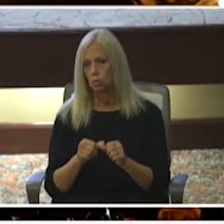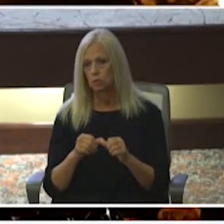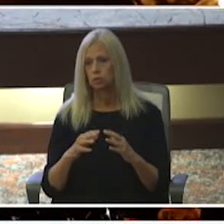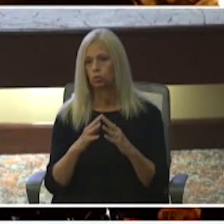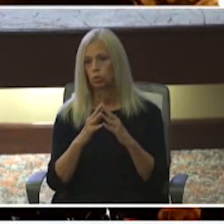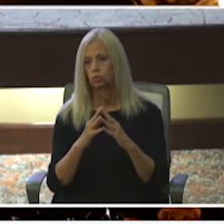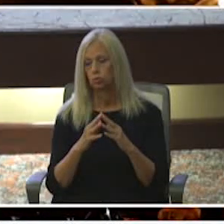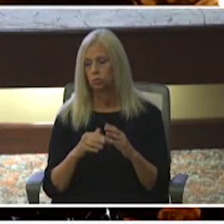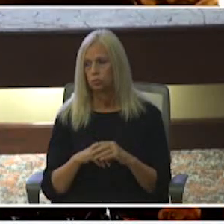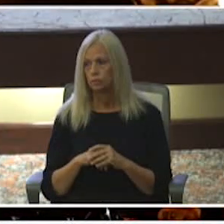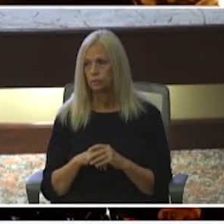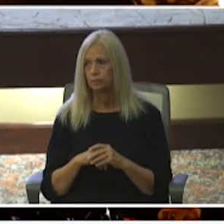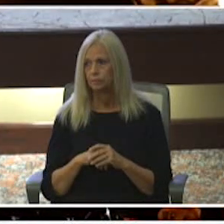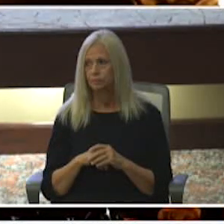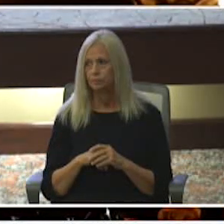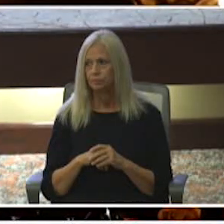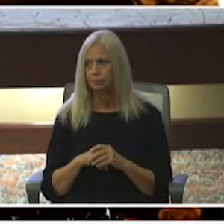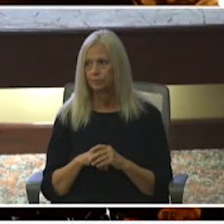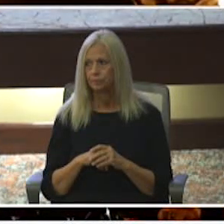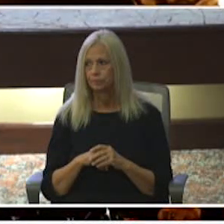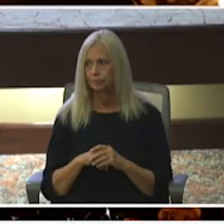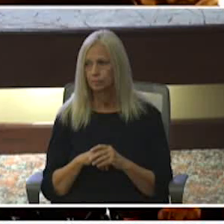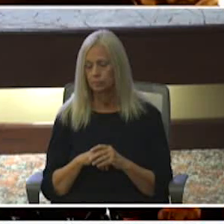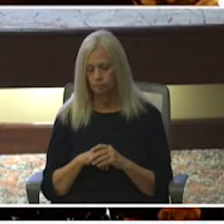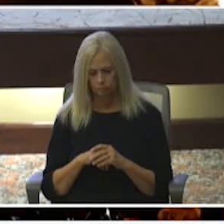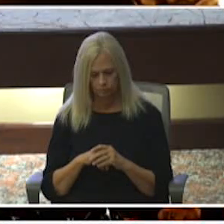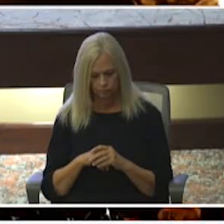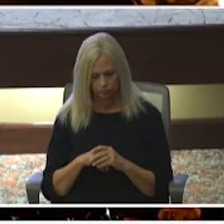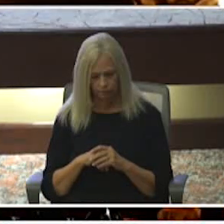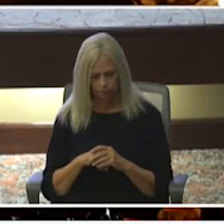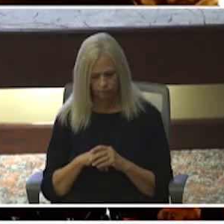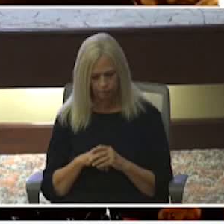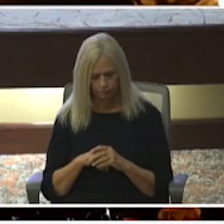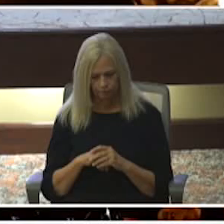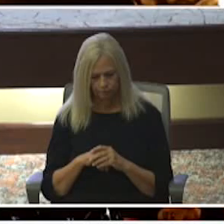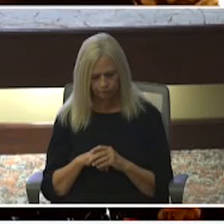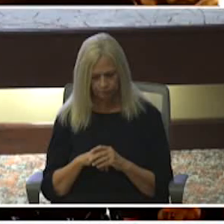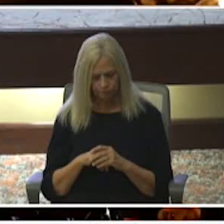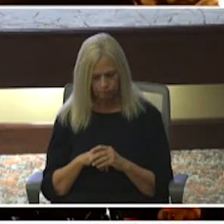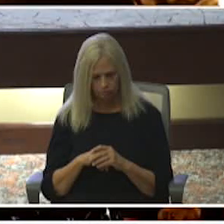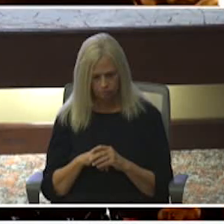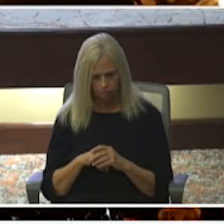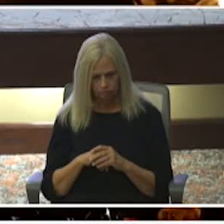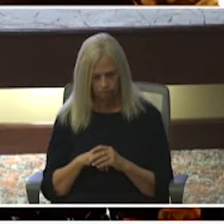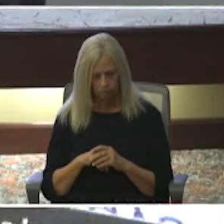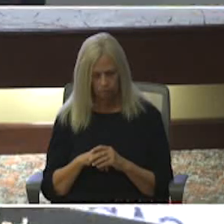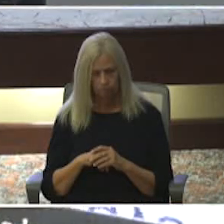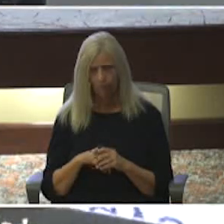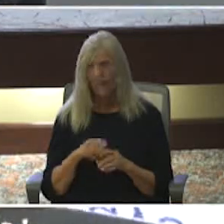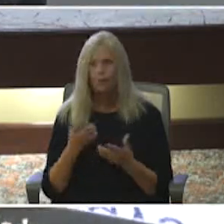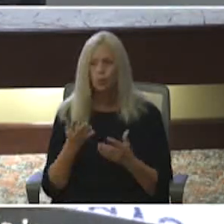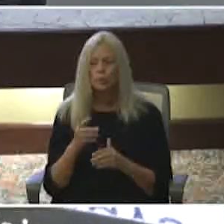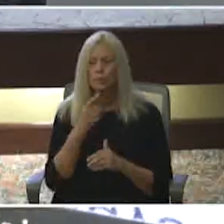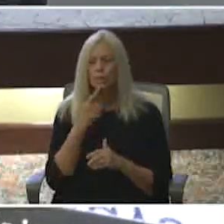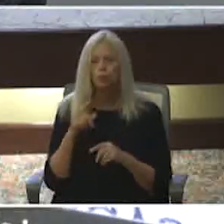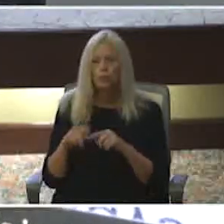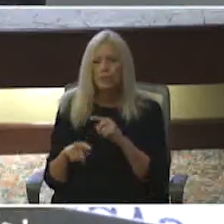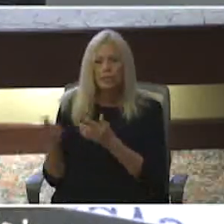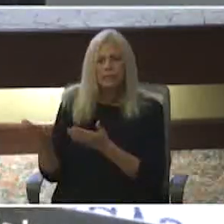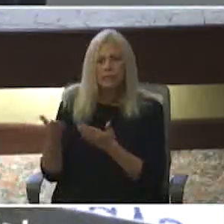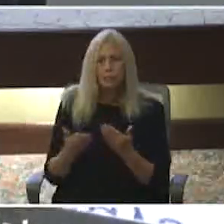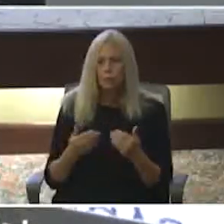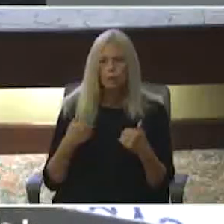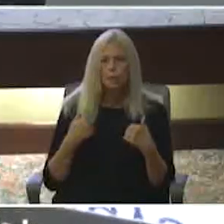Okay. Well, I like how you've done the work here, and we're not saying you can't do that, you can't bring these to town, but if you do, we don't